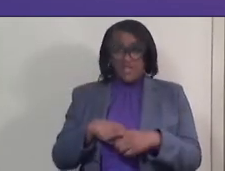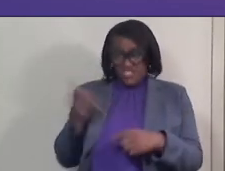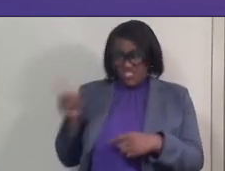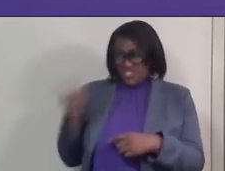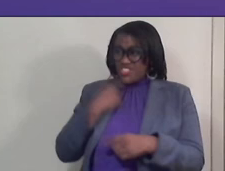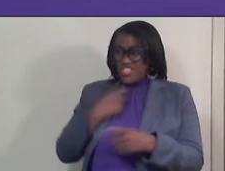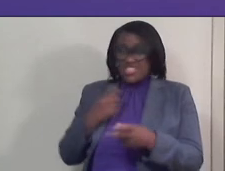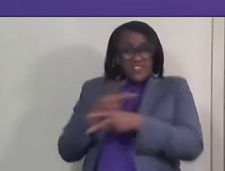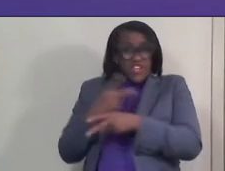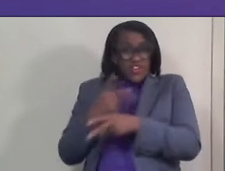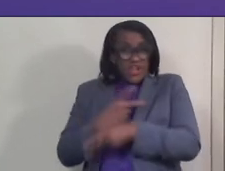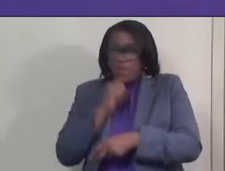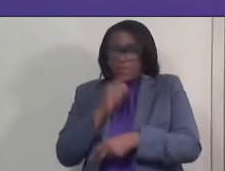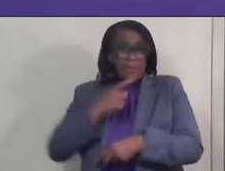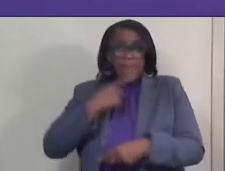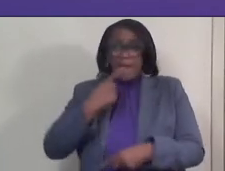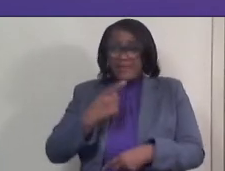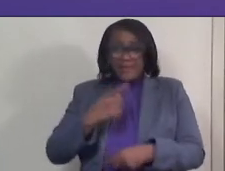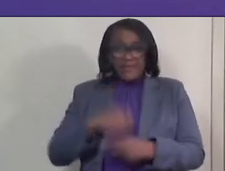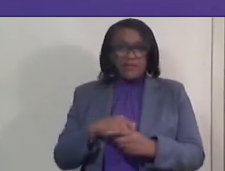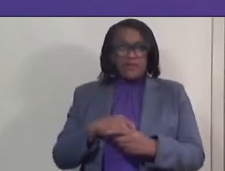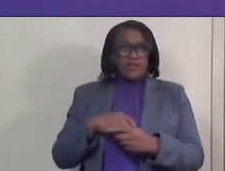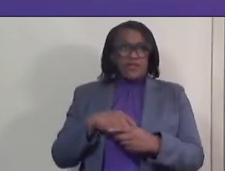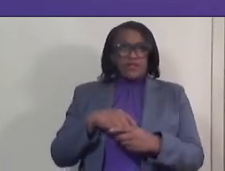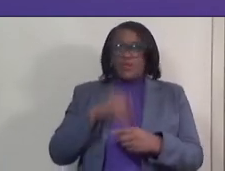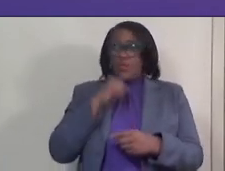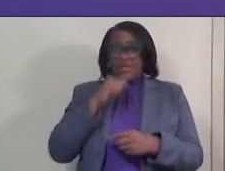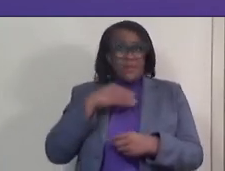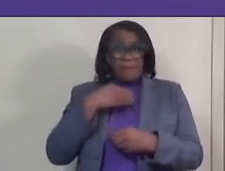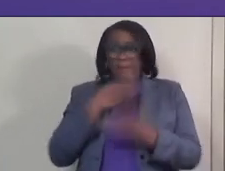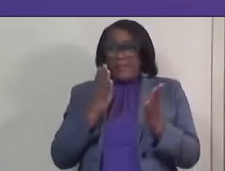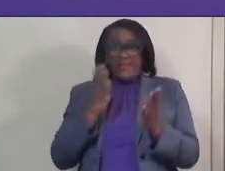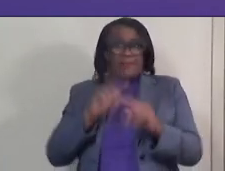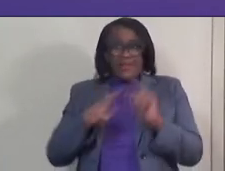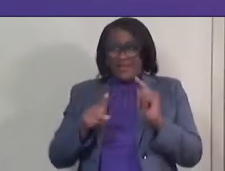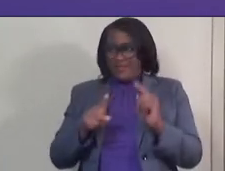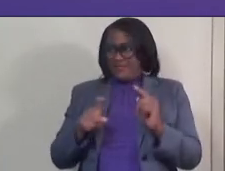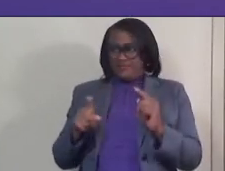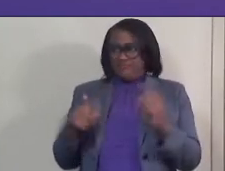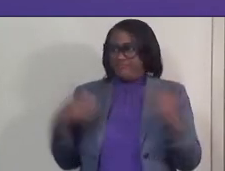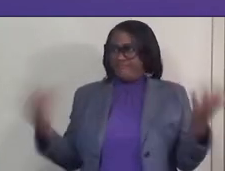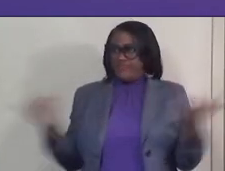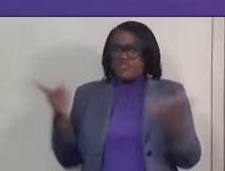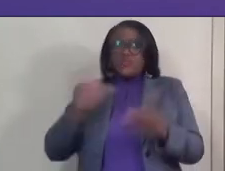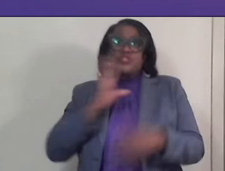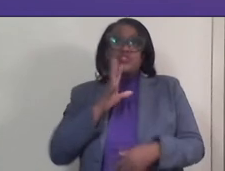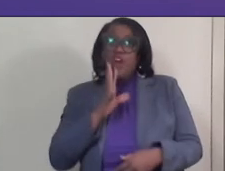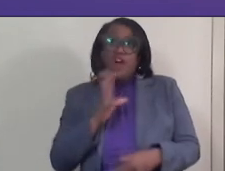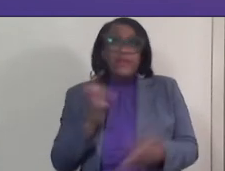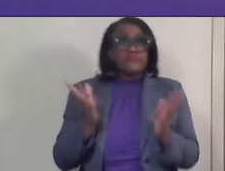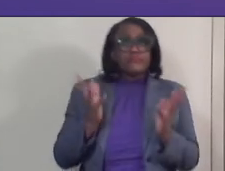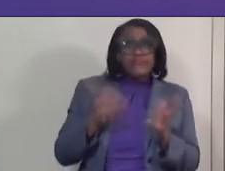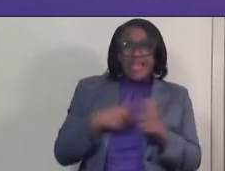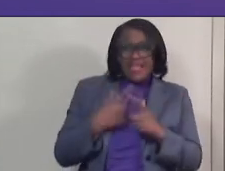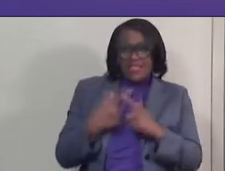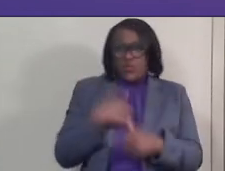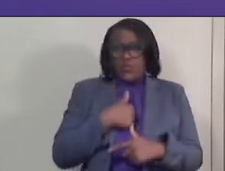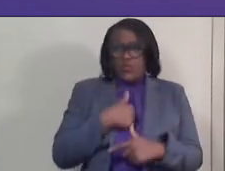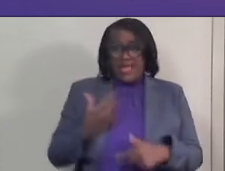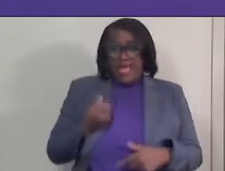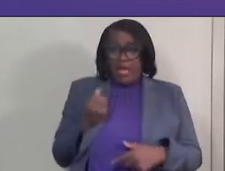really public, but she figured it out in talking. But then it became a story that we held on to even after she